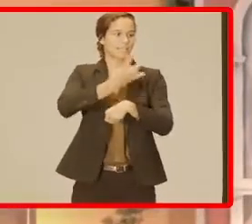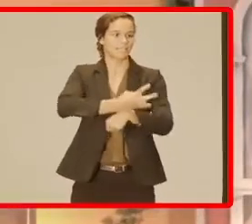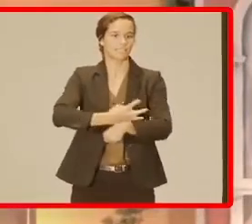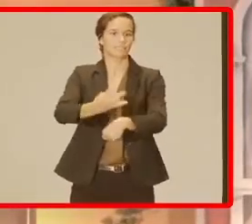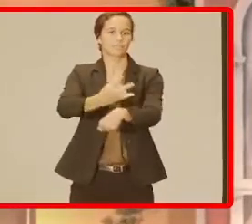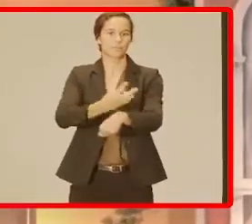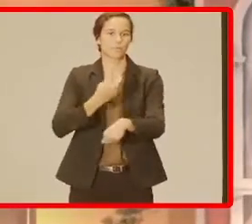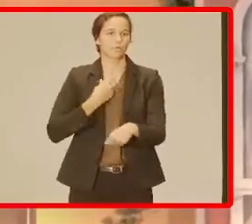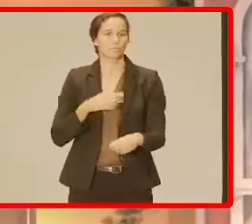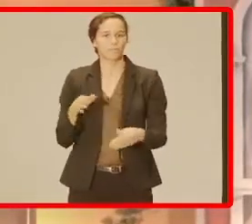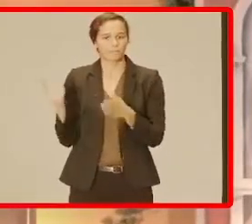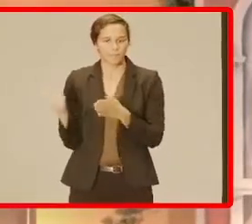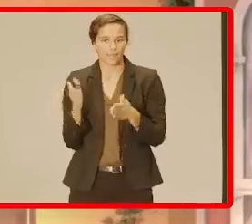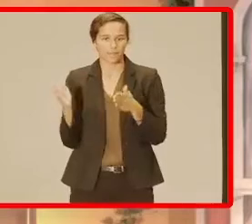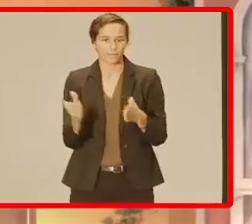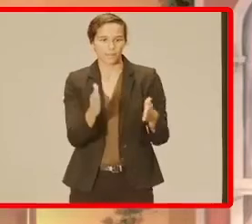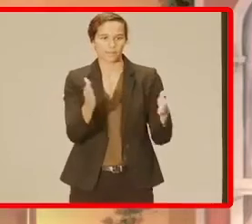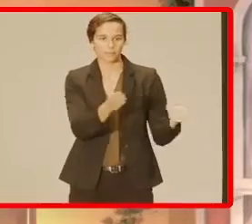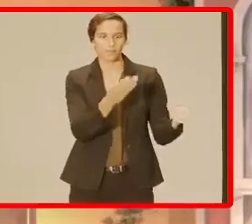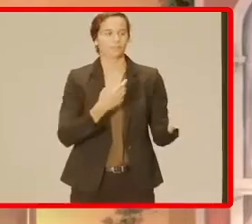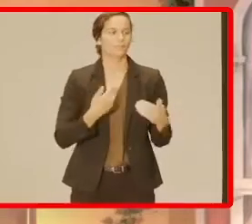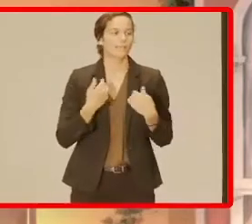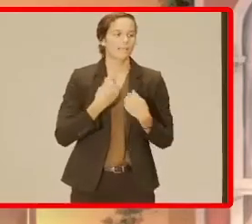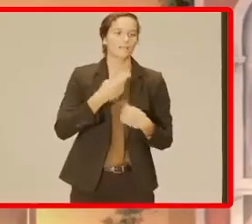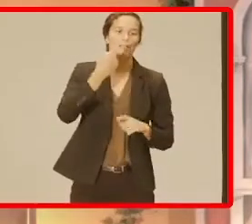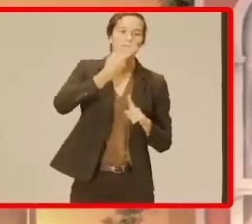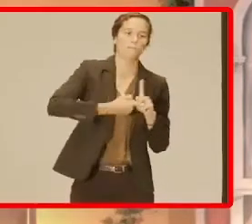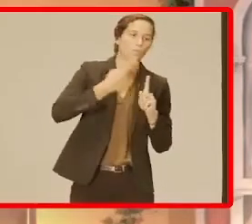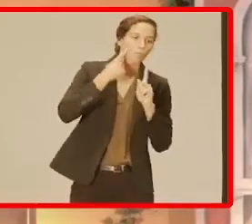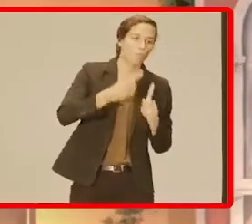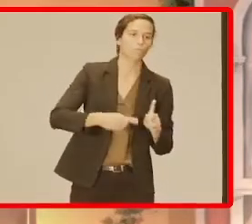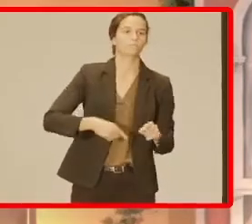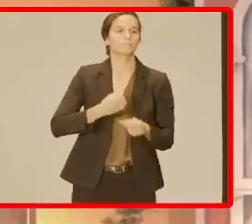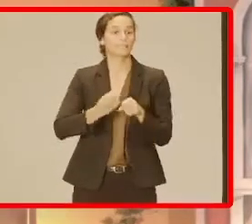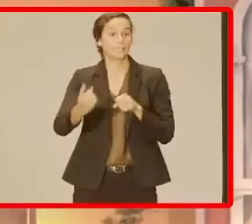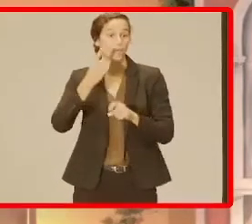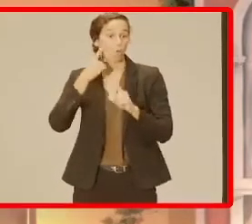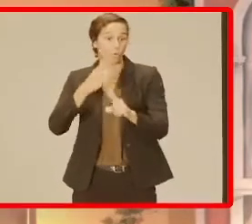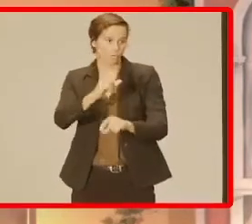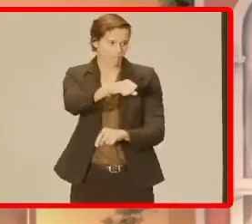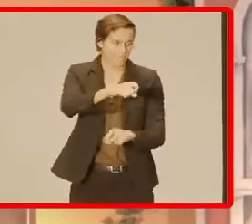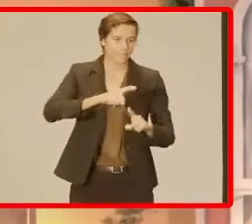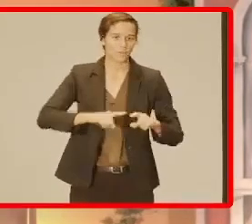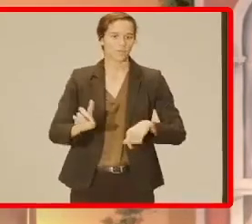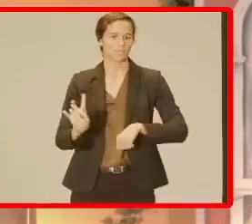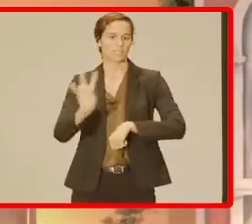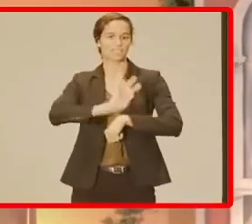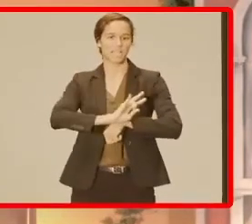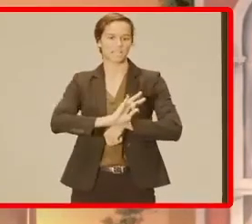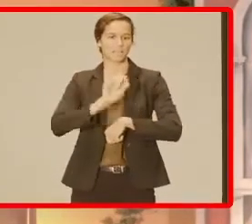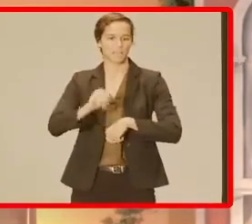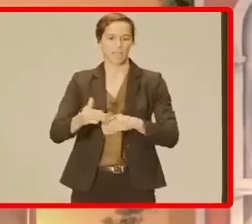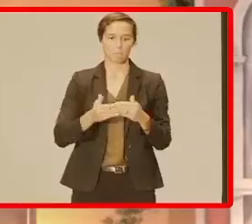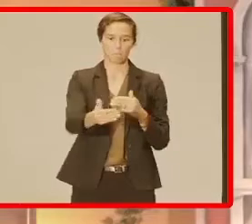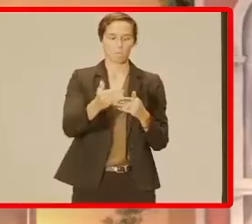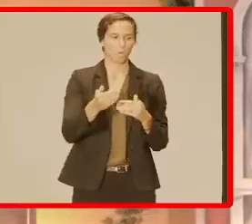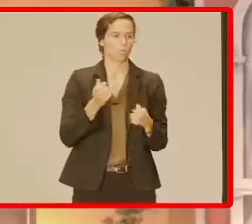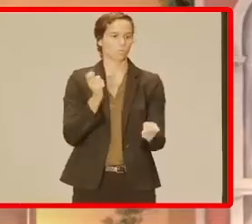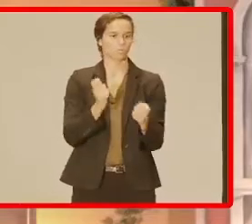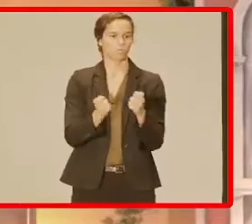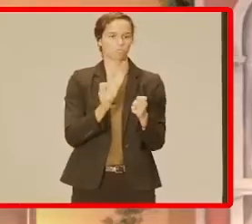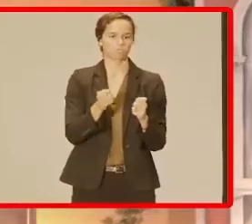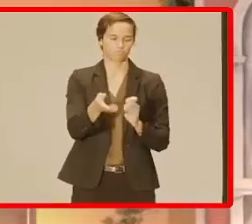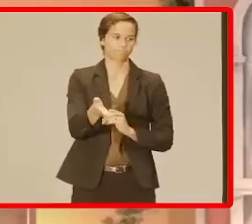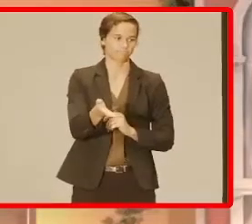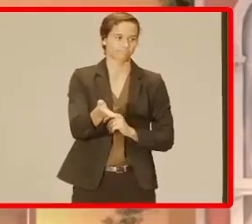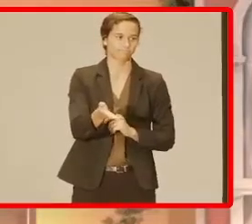goals, but we operate 7 days at a time. We operate within a window that we can control. And we